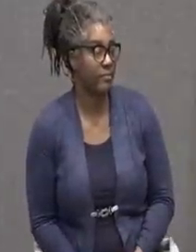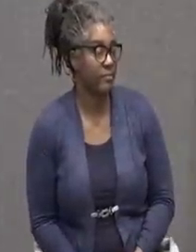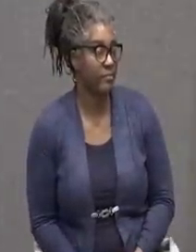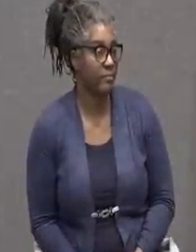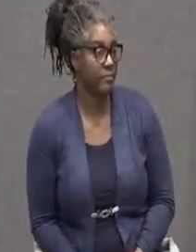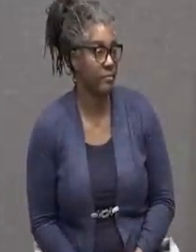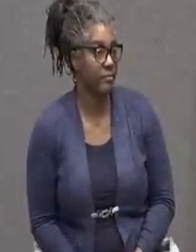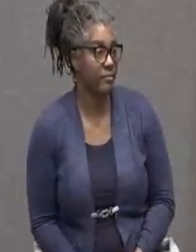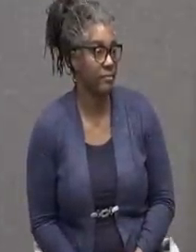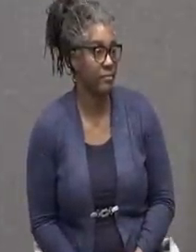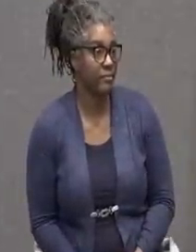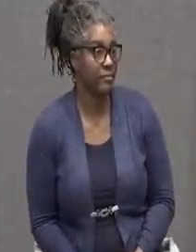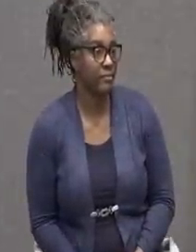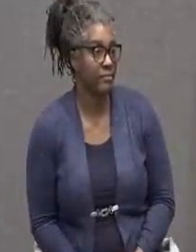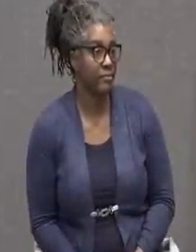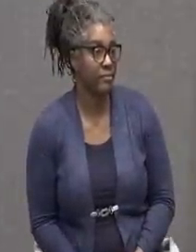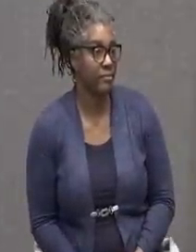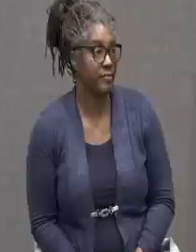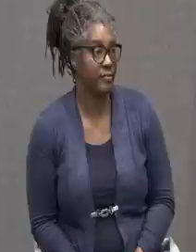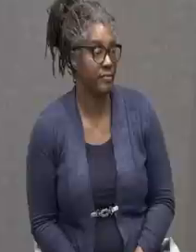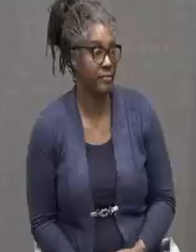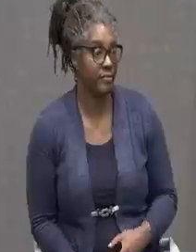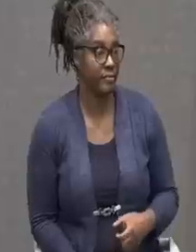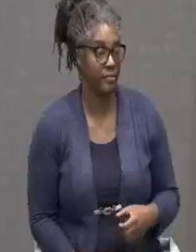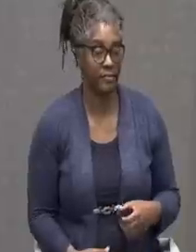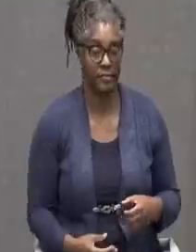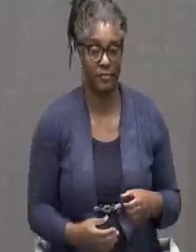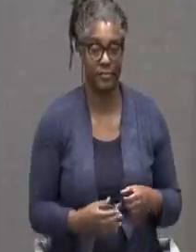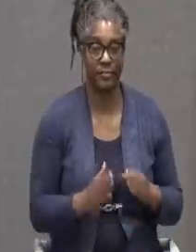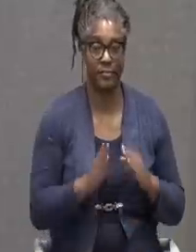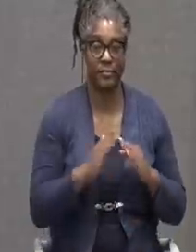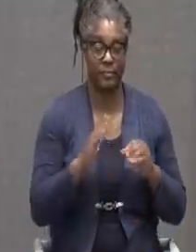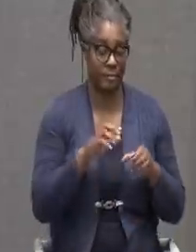Put the glue stick cap back on so it doesn't dry out.